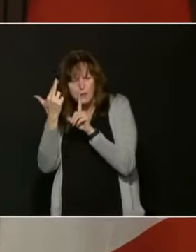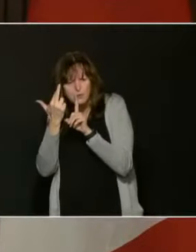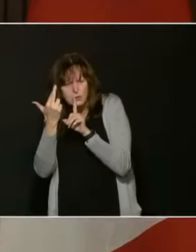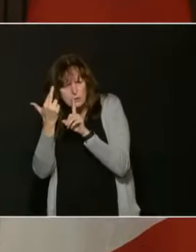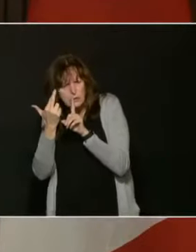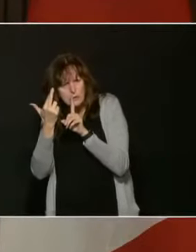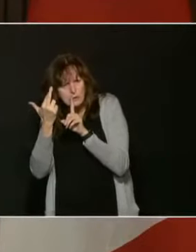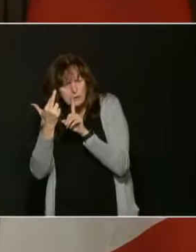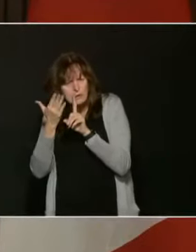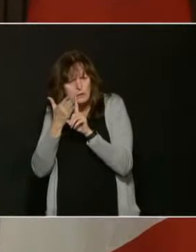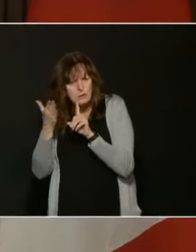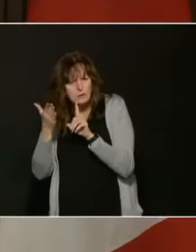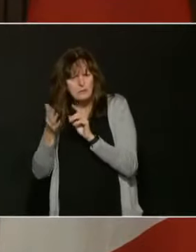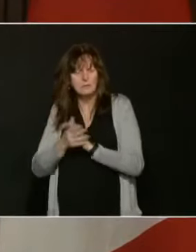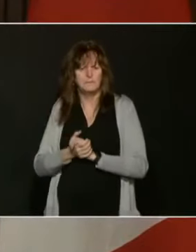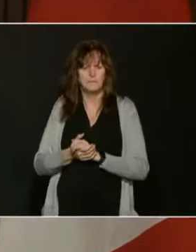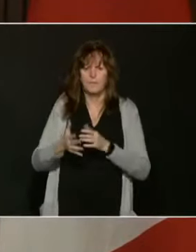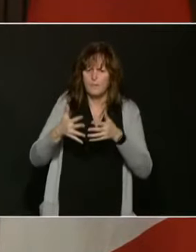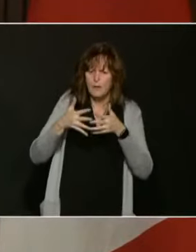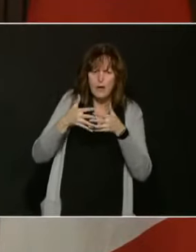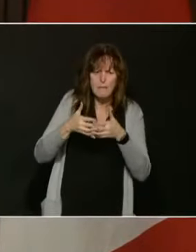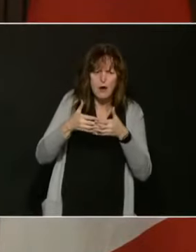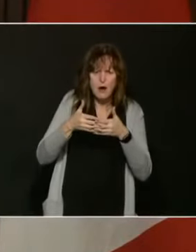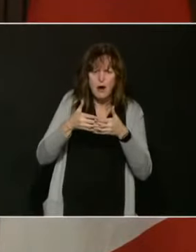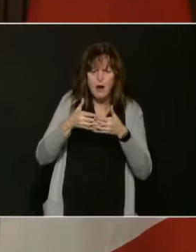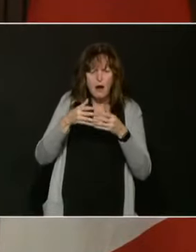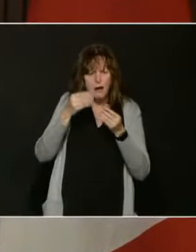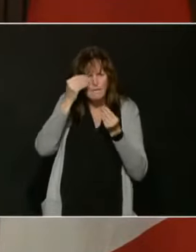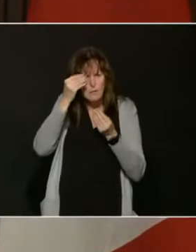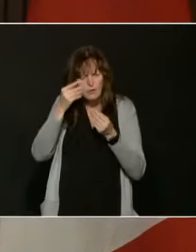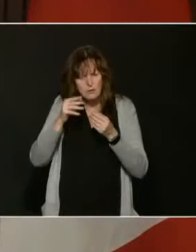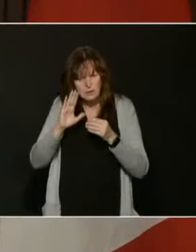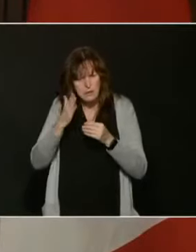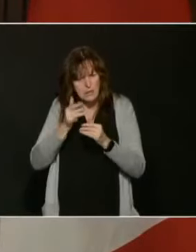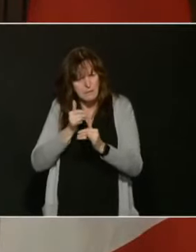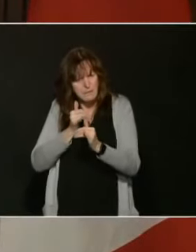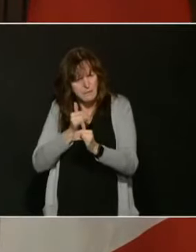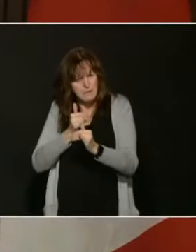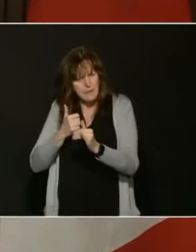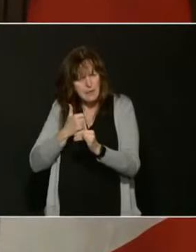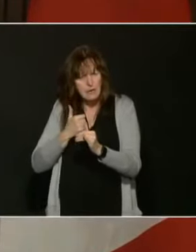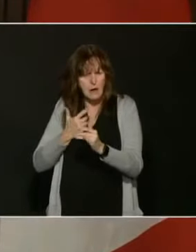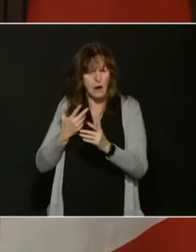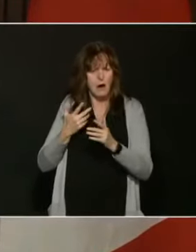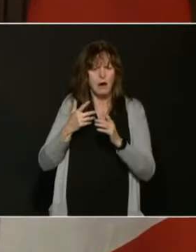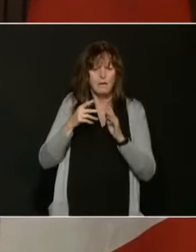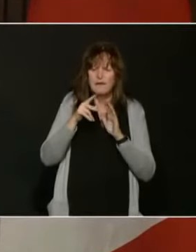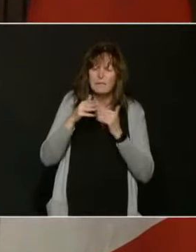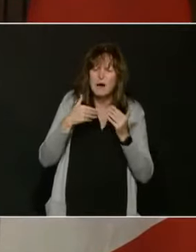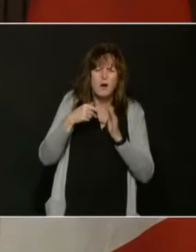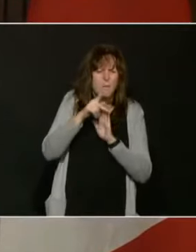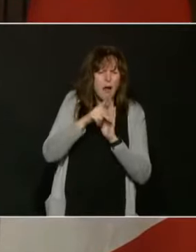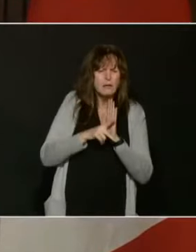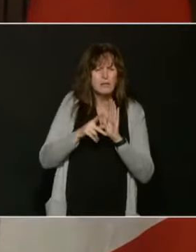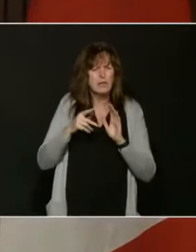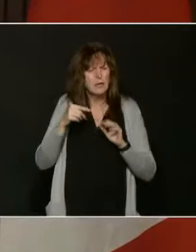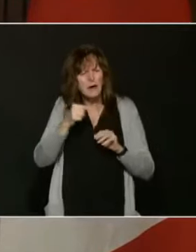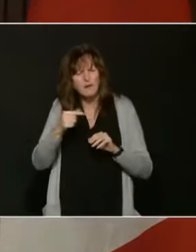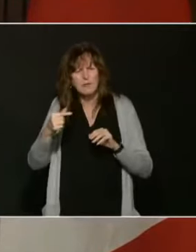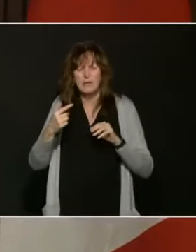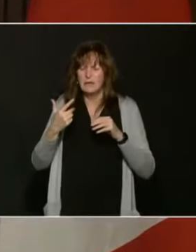U.S. data, to be somewhat similar regardless of the different policy positions or different types of lockdowns that jurisdictions have